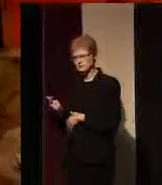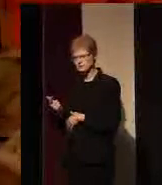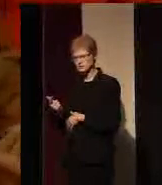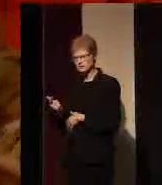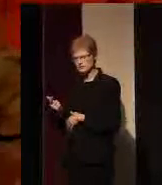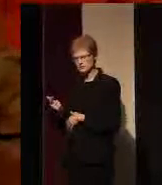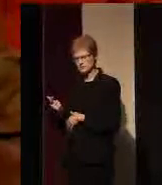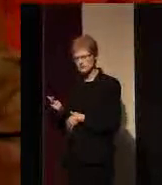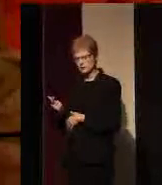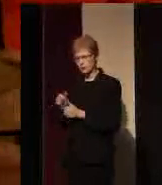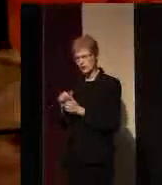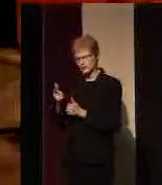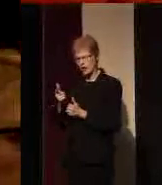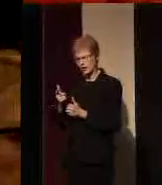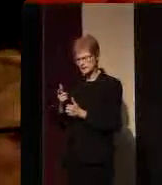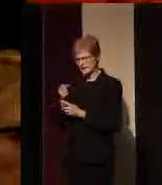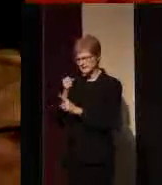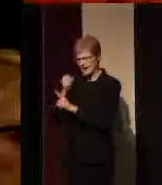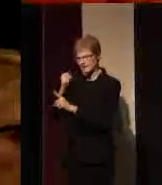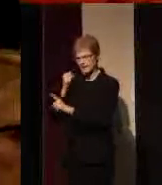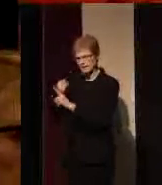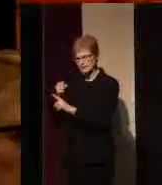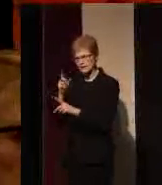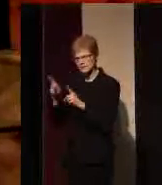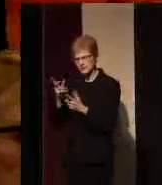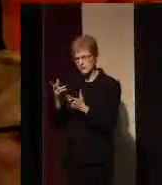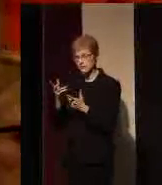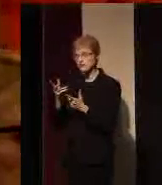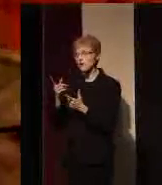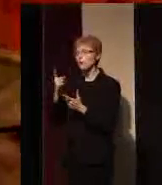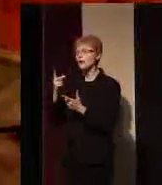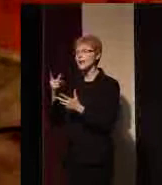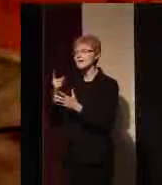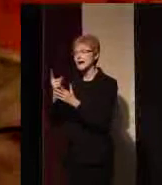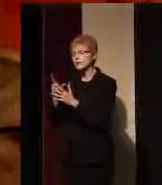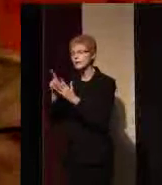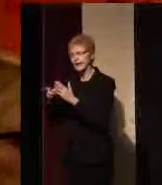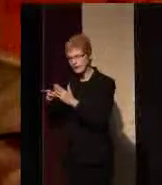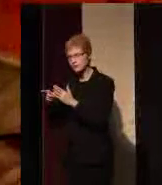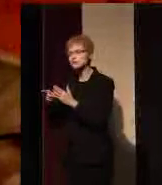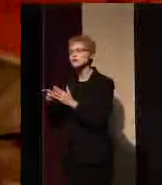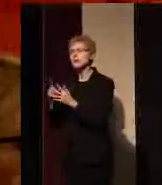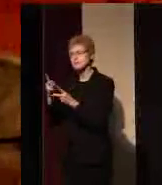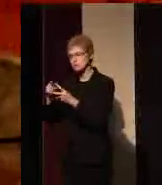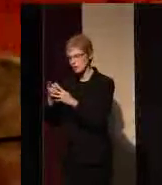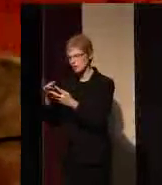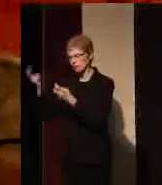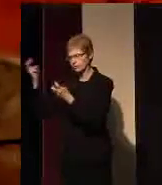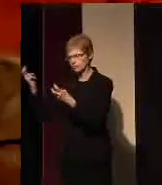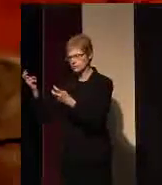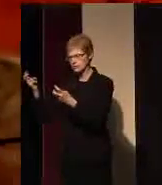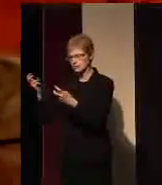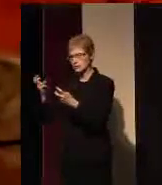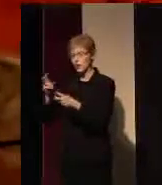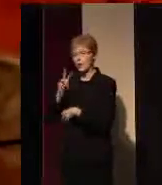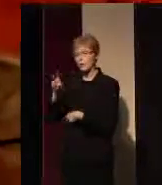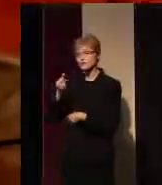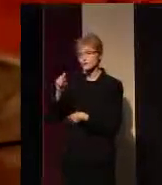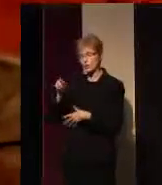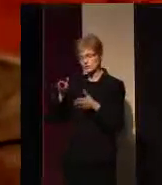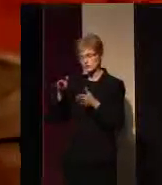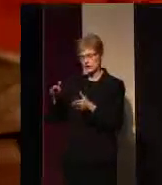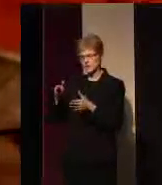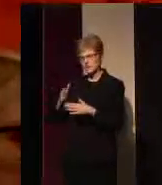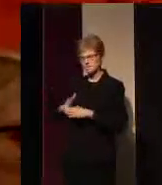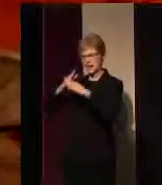looting ever occurred, and why they decided to block West Florissant and stand there in tear gas